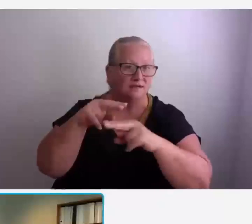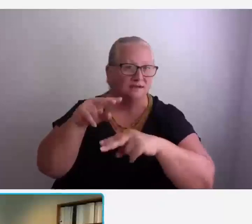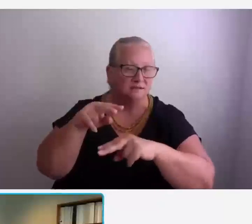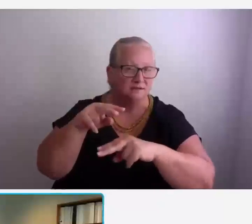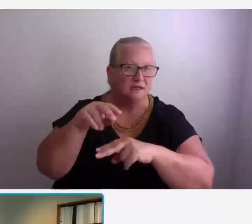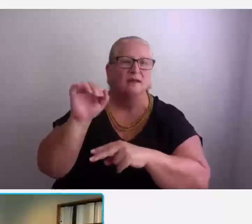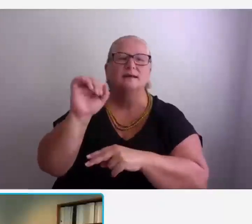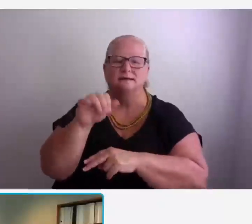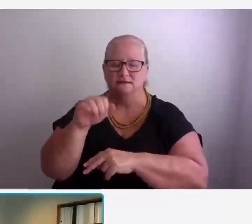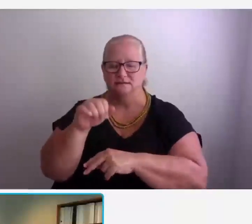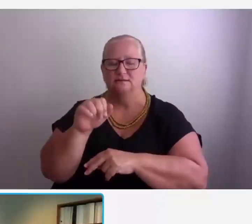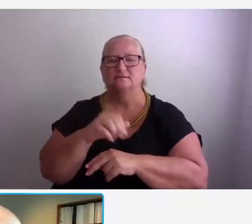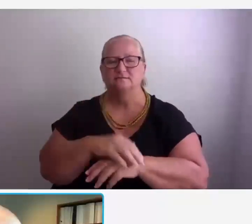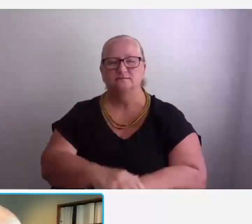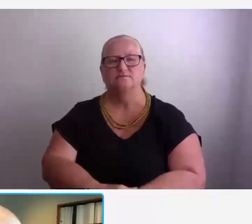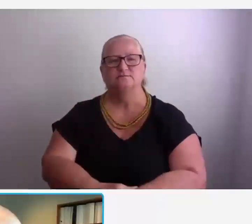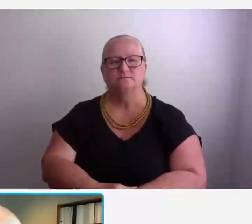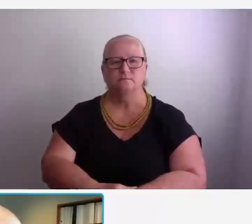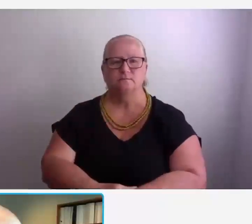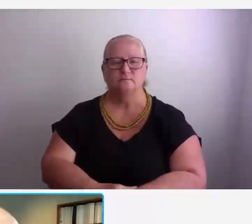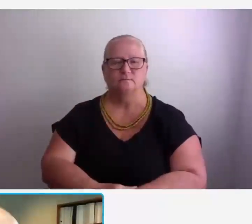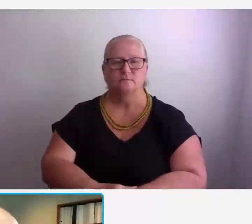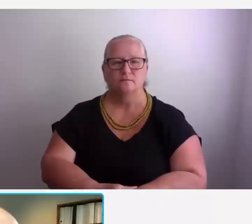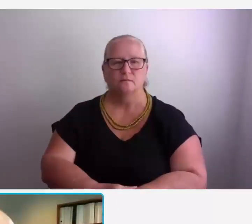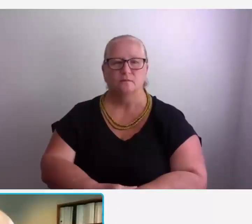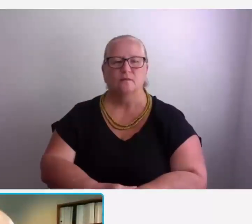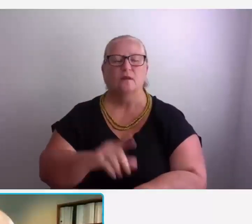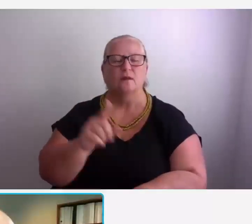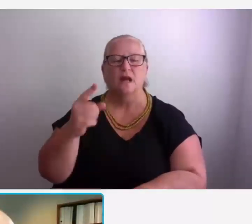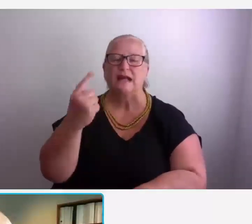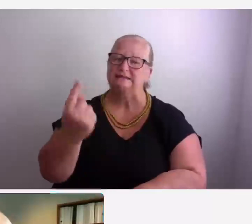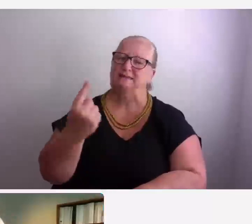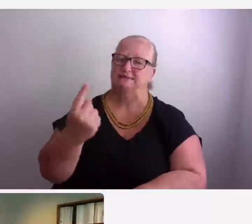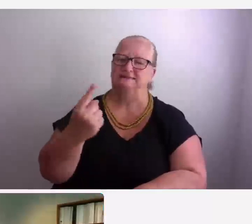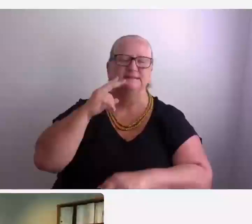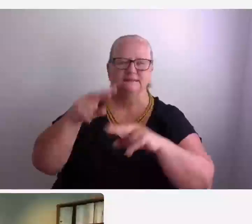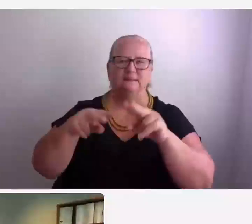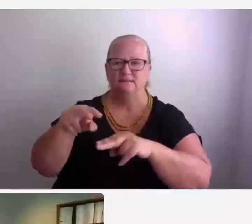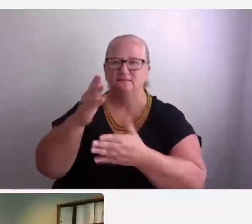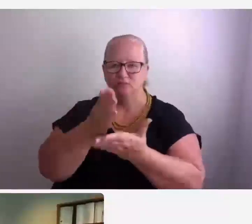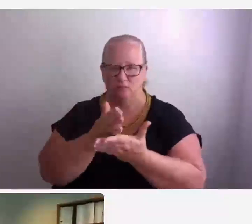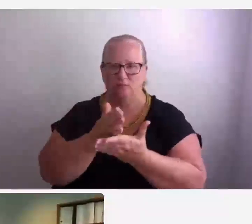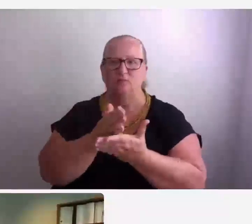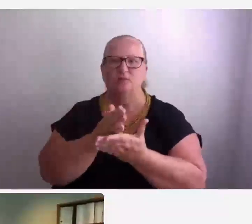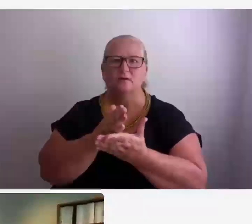Yes, they will. They're independent assessments.